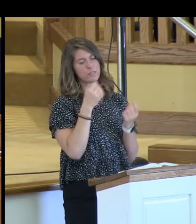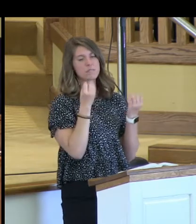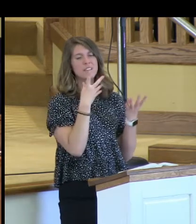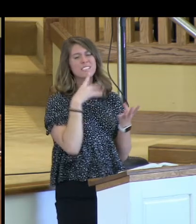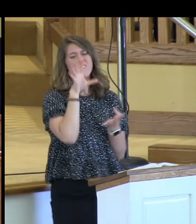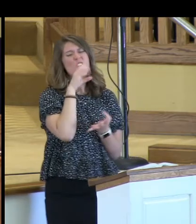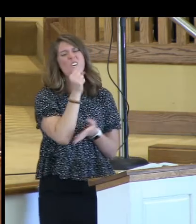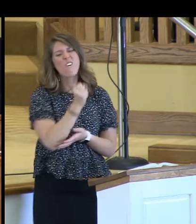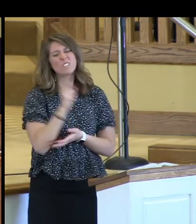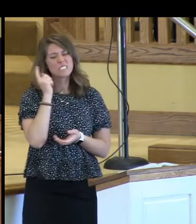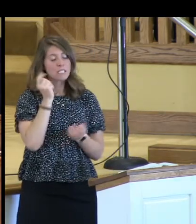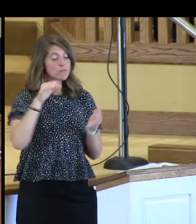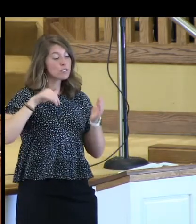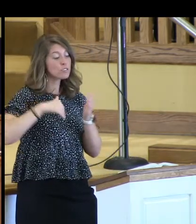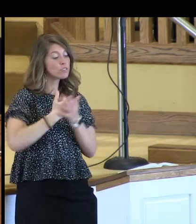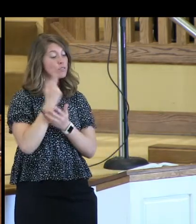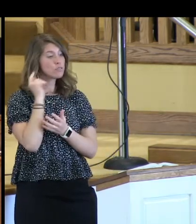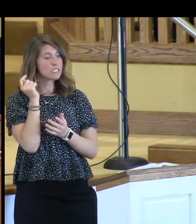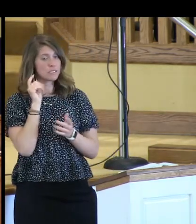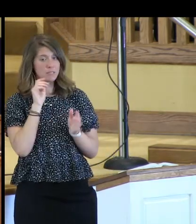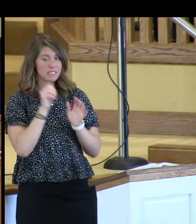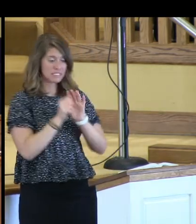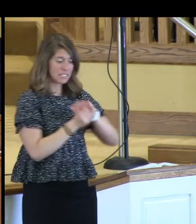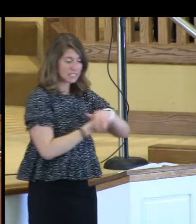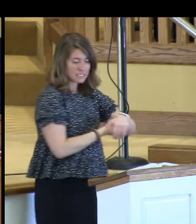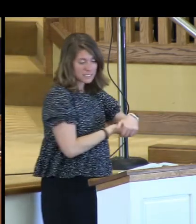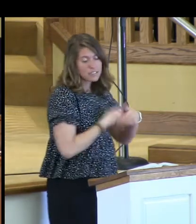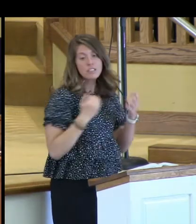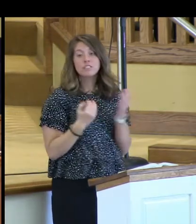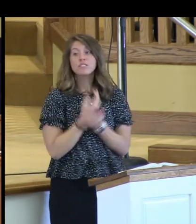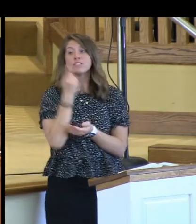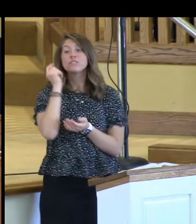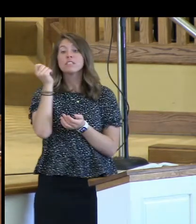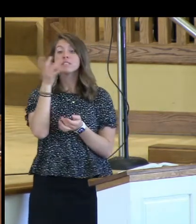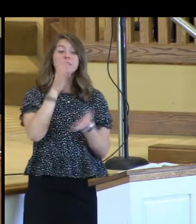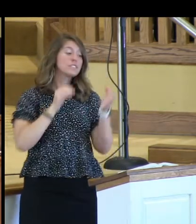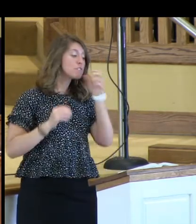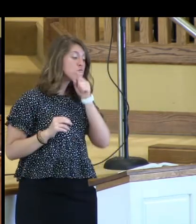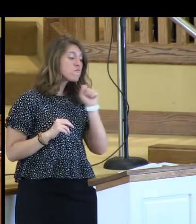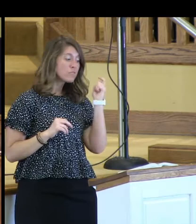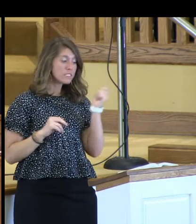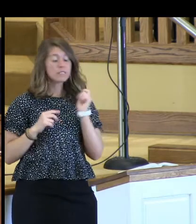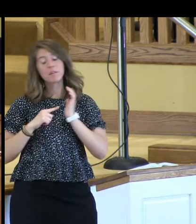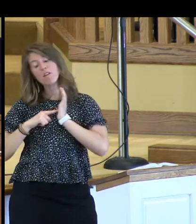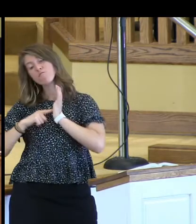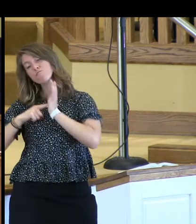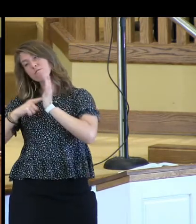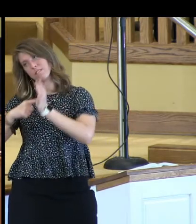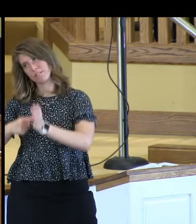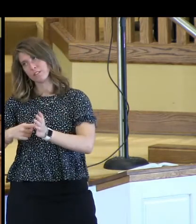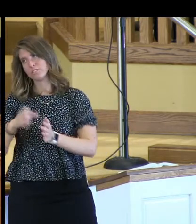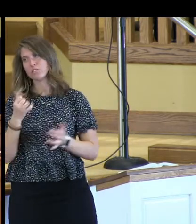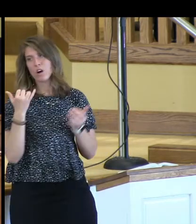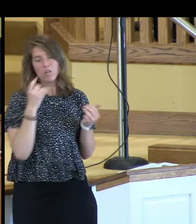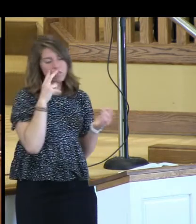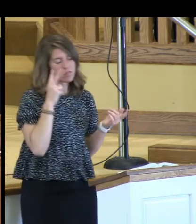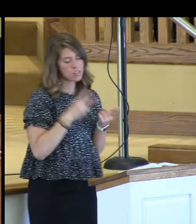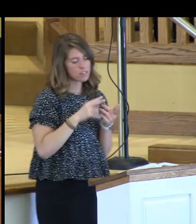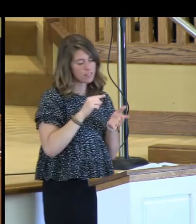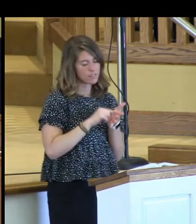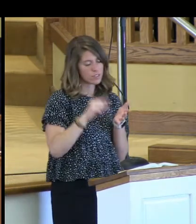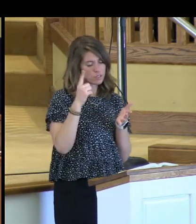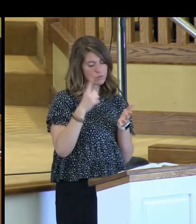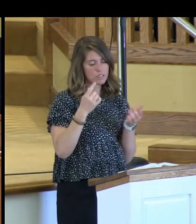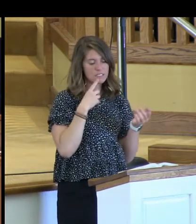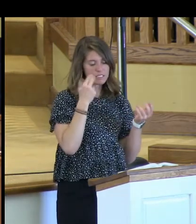Testament is the New Testament concealed, and the New Testament is the Old Testament revealed. So look at me in verse number 1.